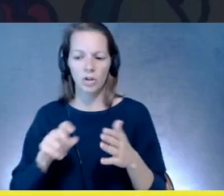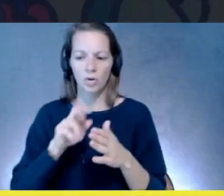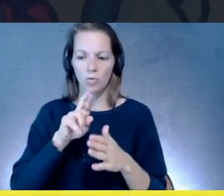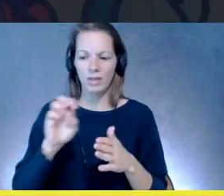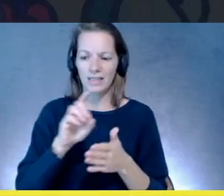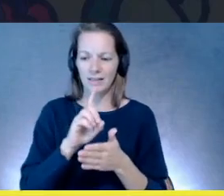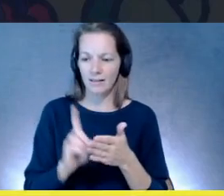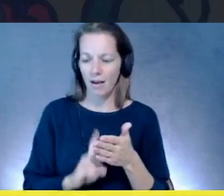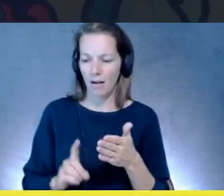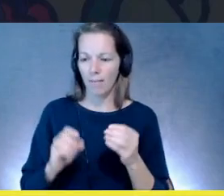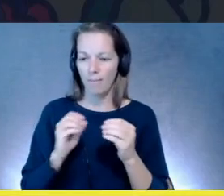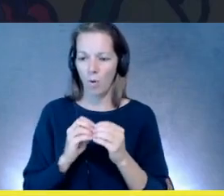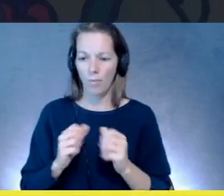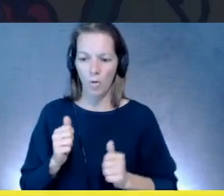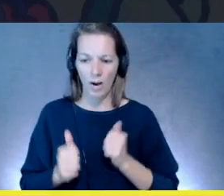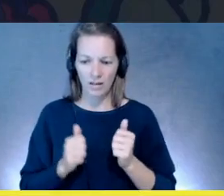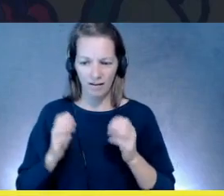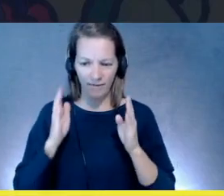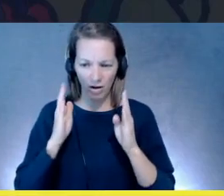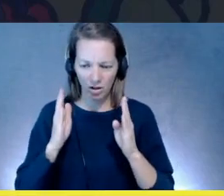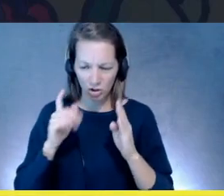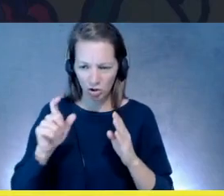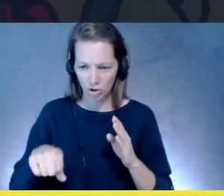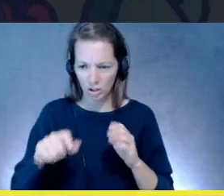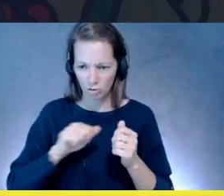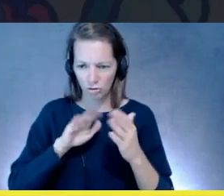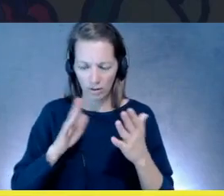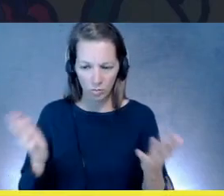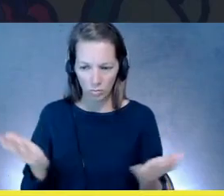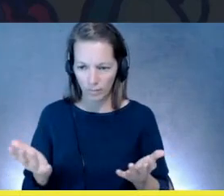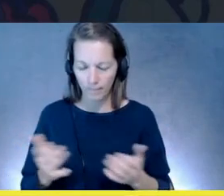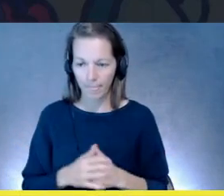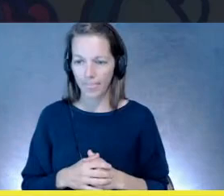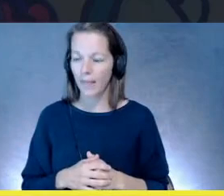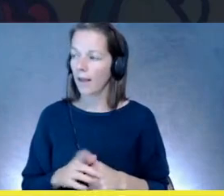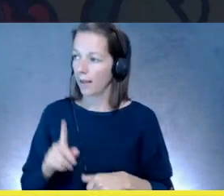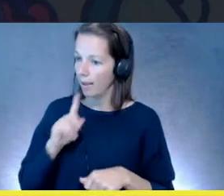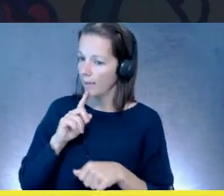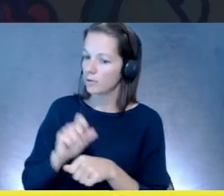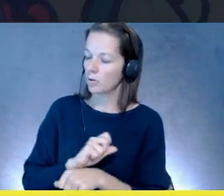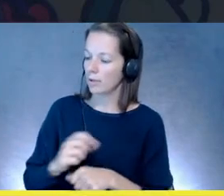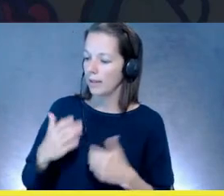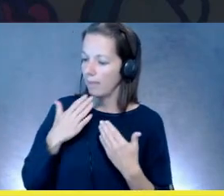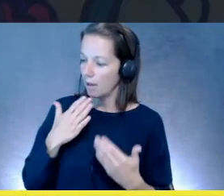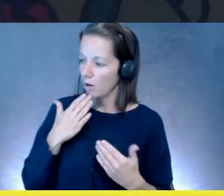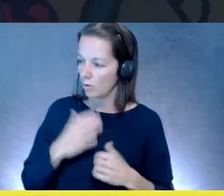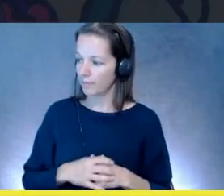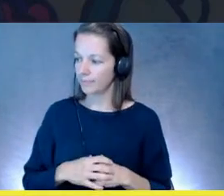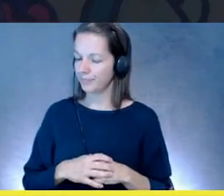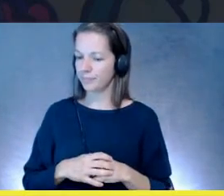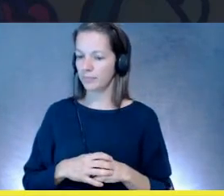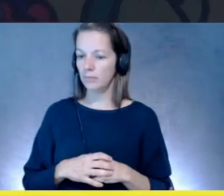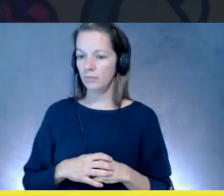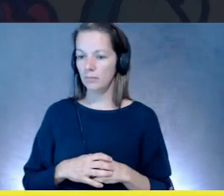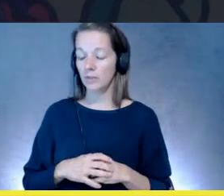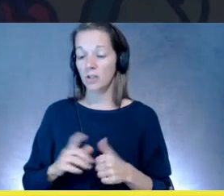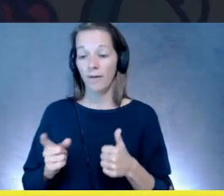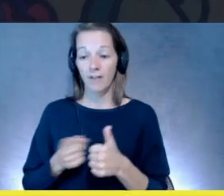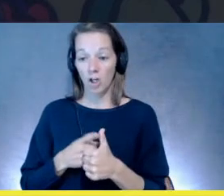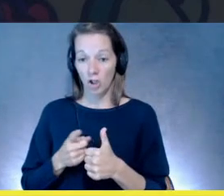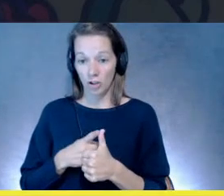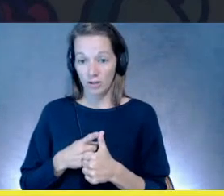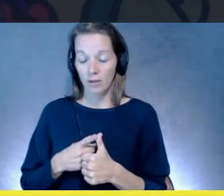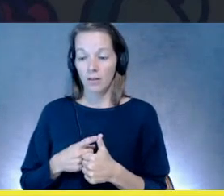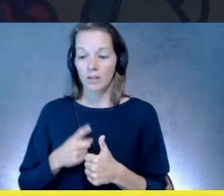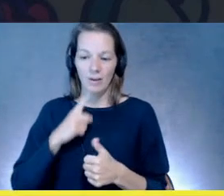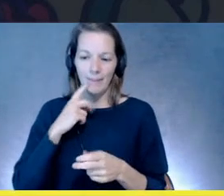proactive monitoring focus on addressing? Absolutely. Thank you for that question. So first and foremost, and as we mentioned